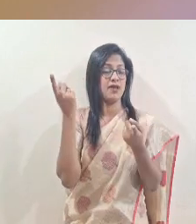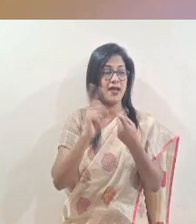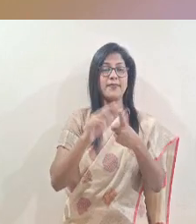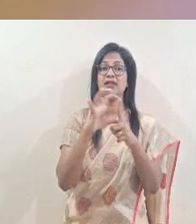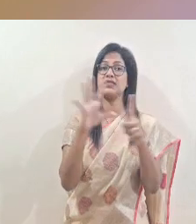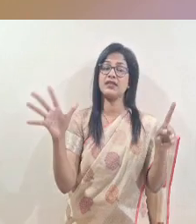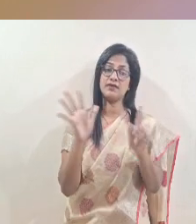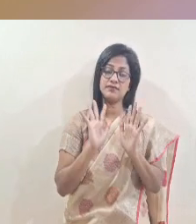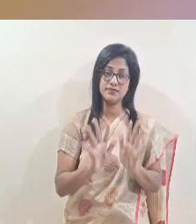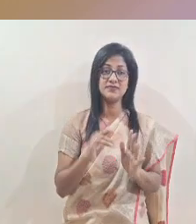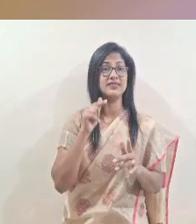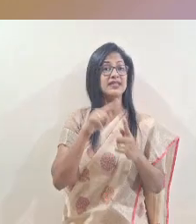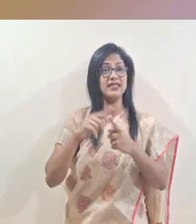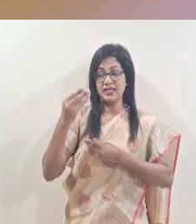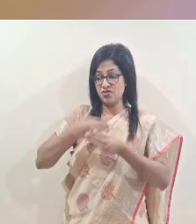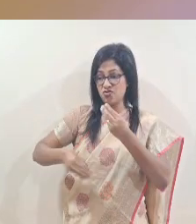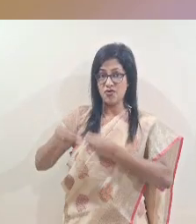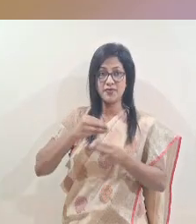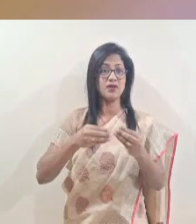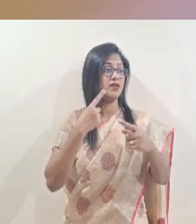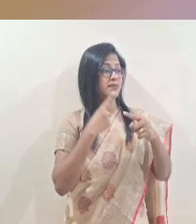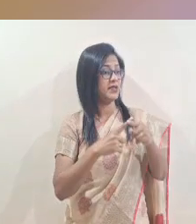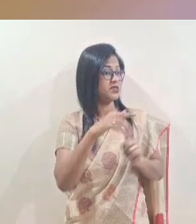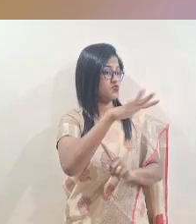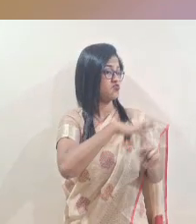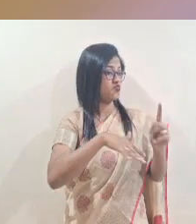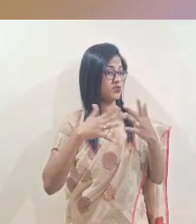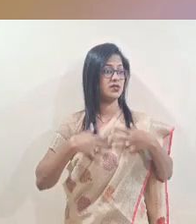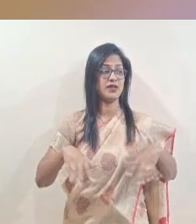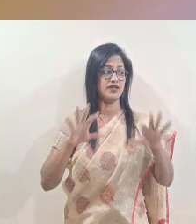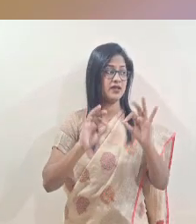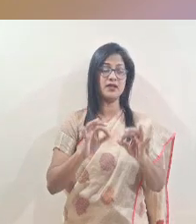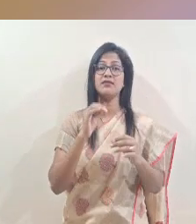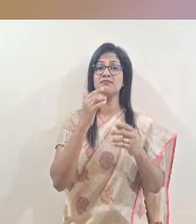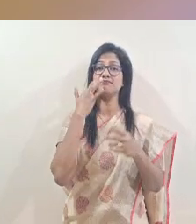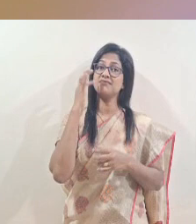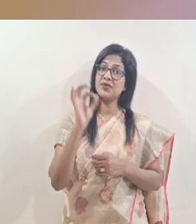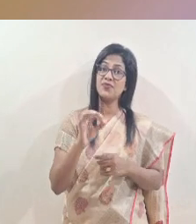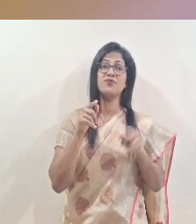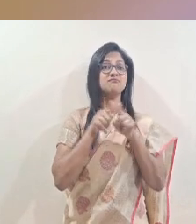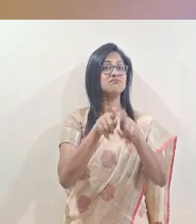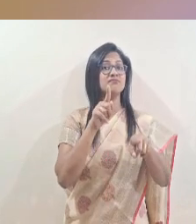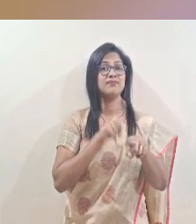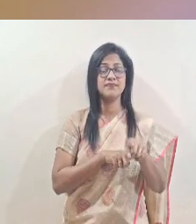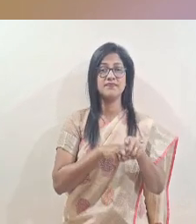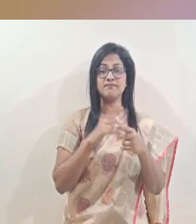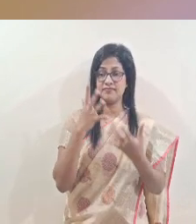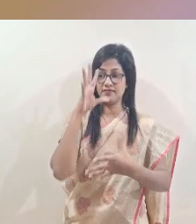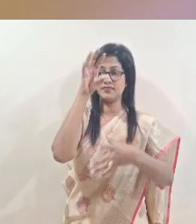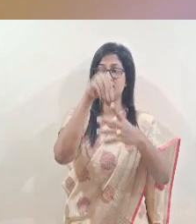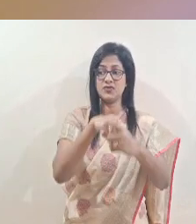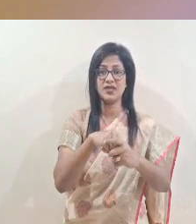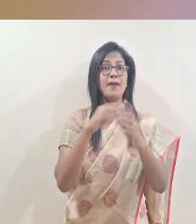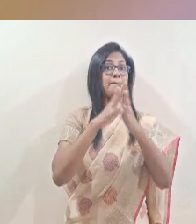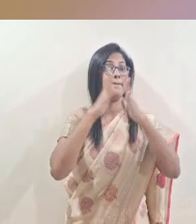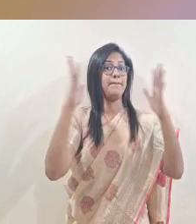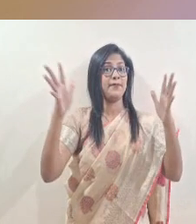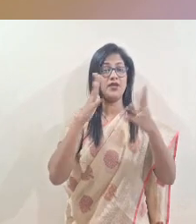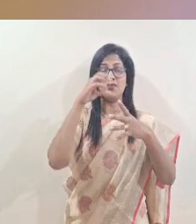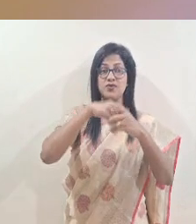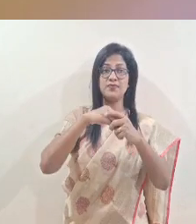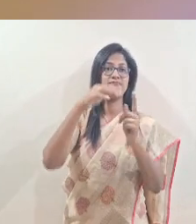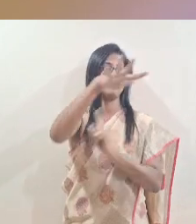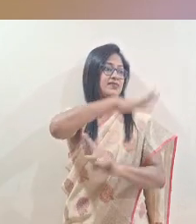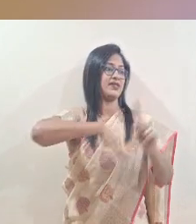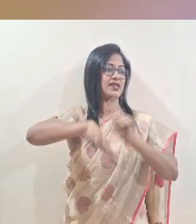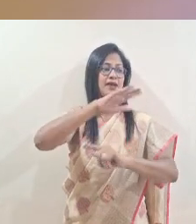It's very important for economical and social health, and at the same time it's a major contributor to climate